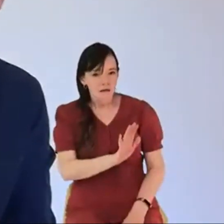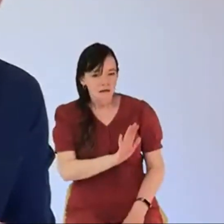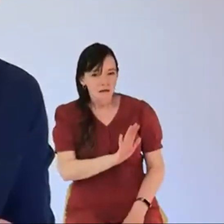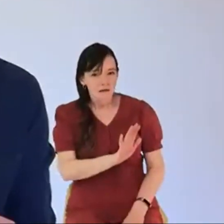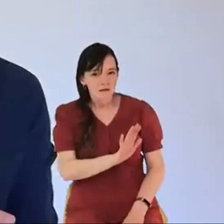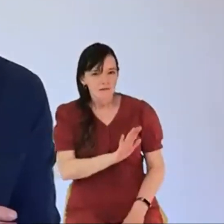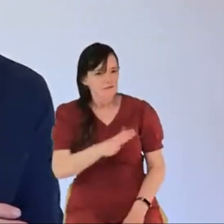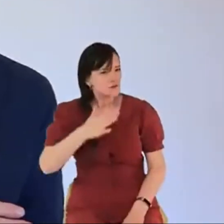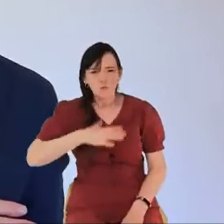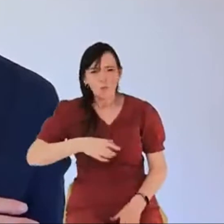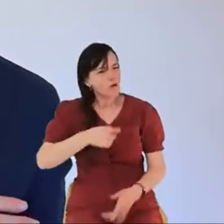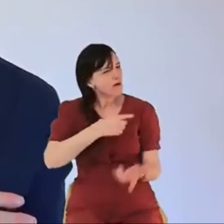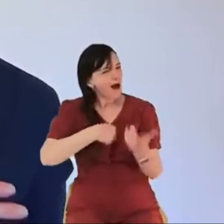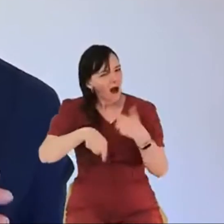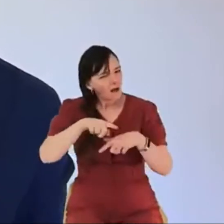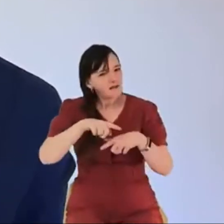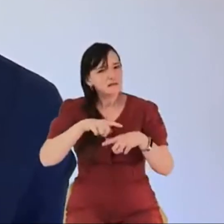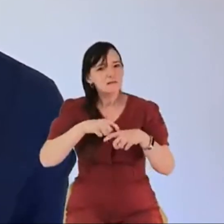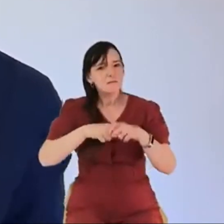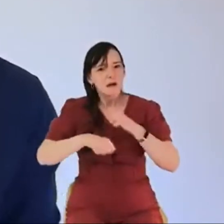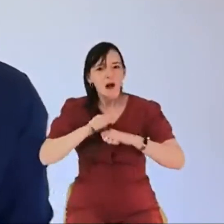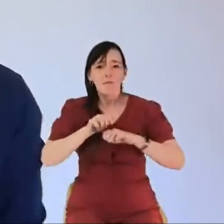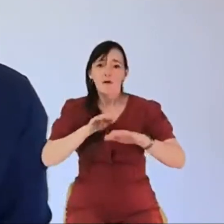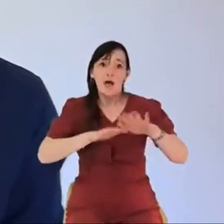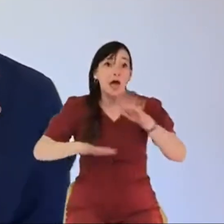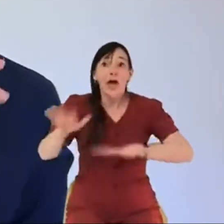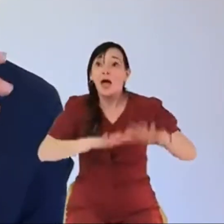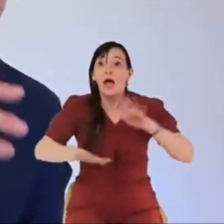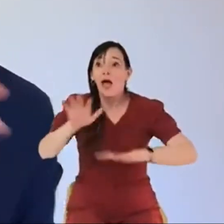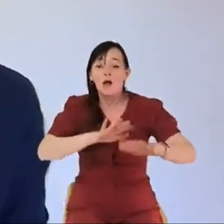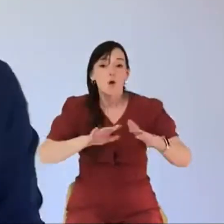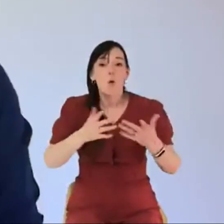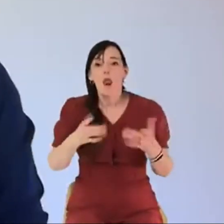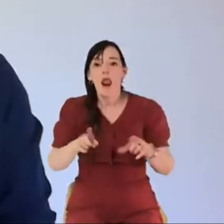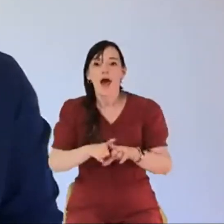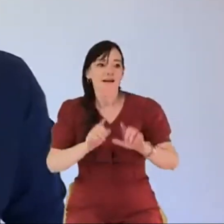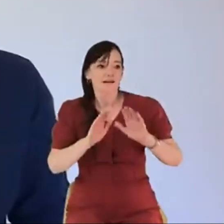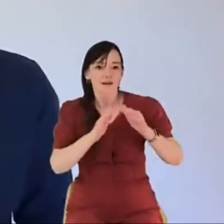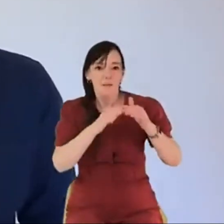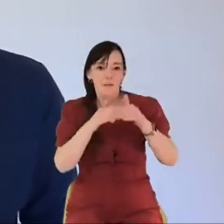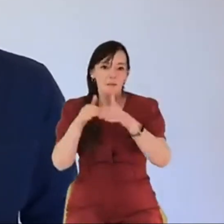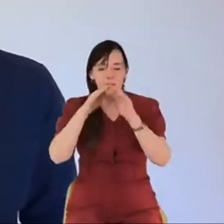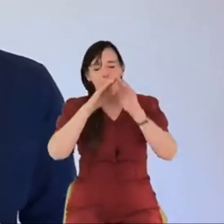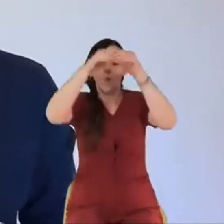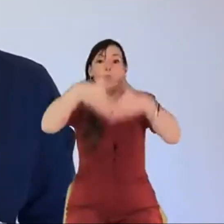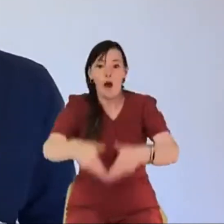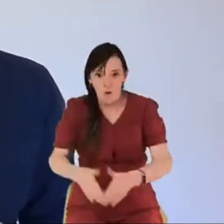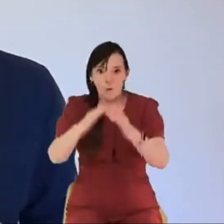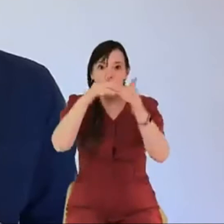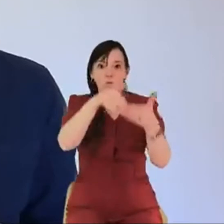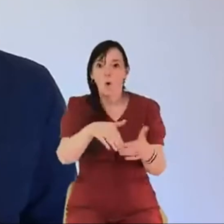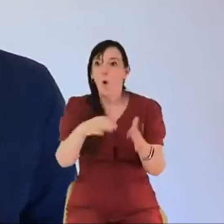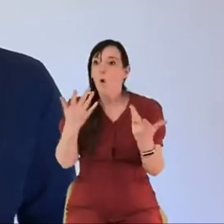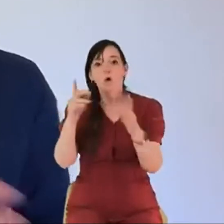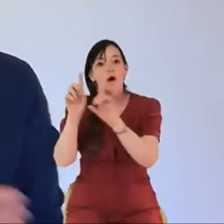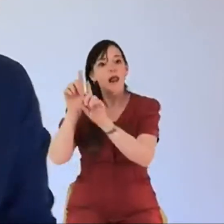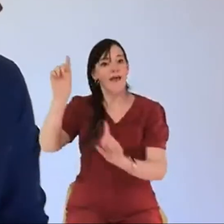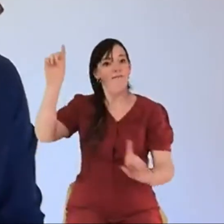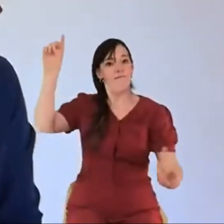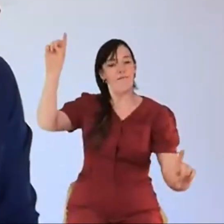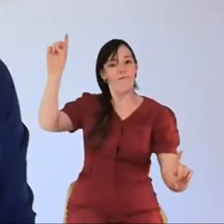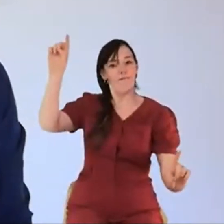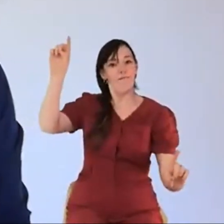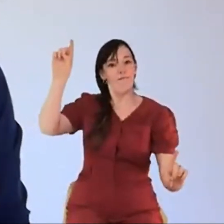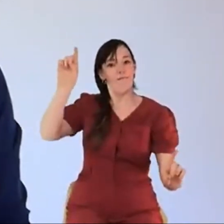Doesn't want us To become unsettled He doesn't want us To capsize In the Christian life He's